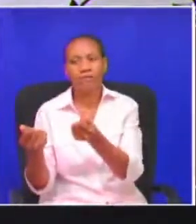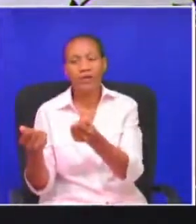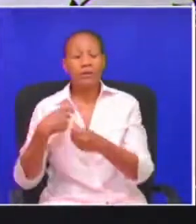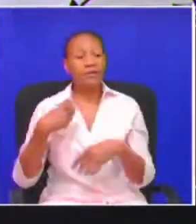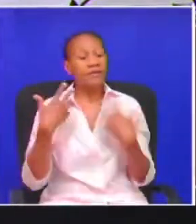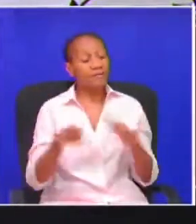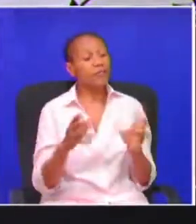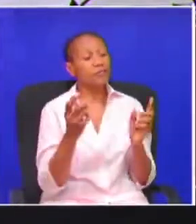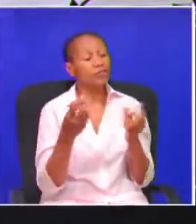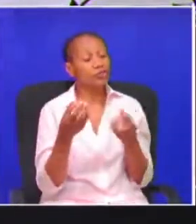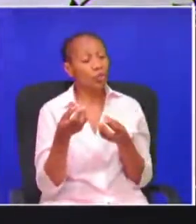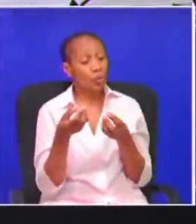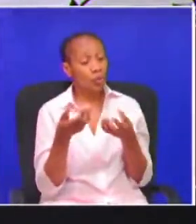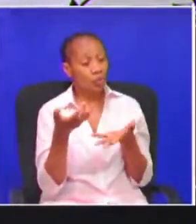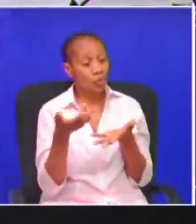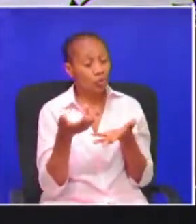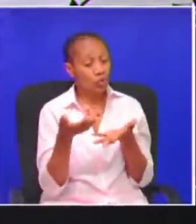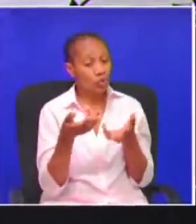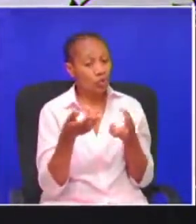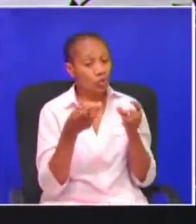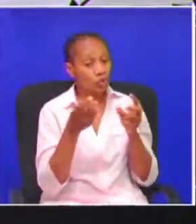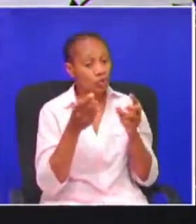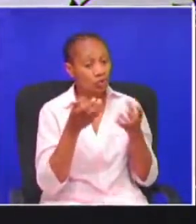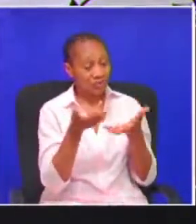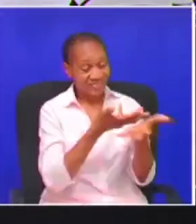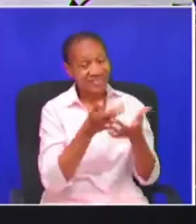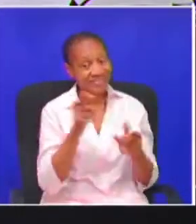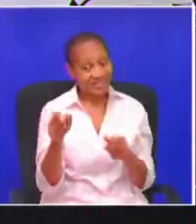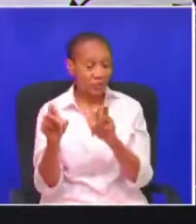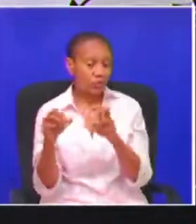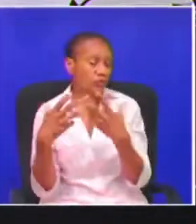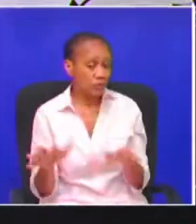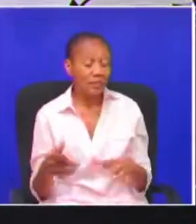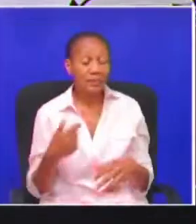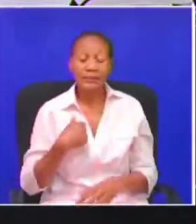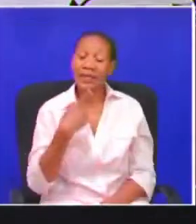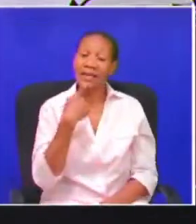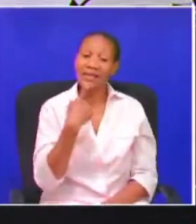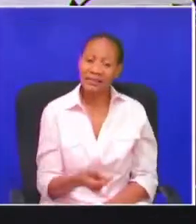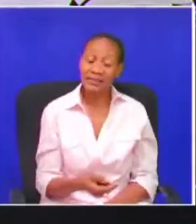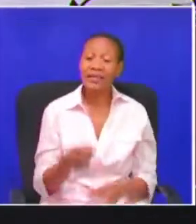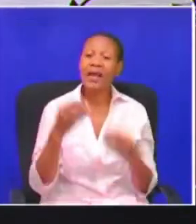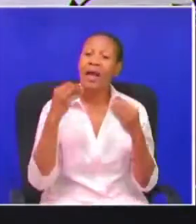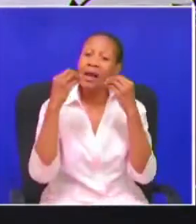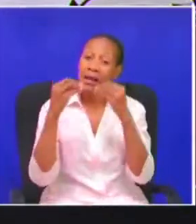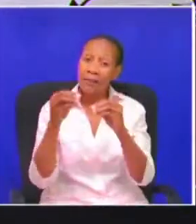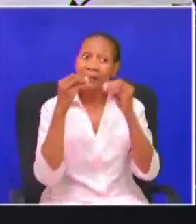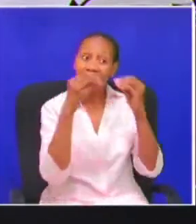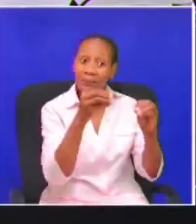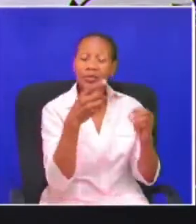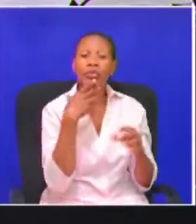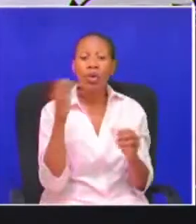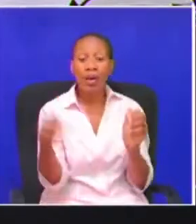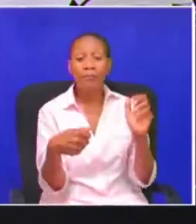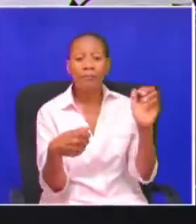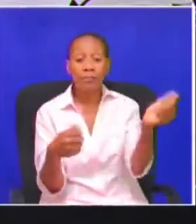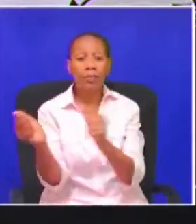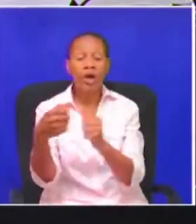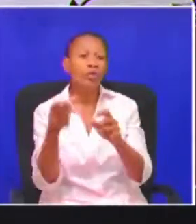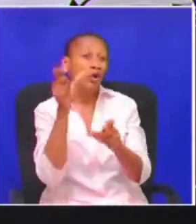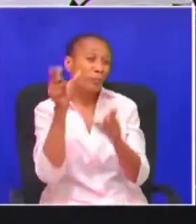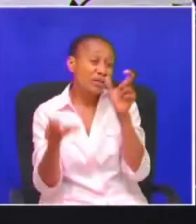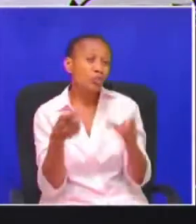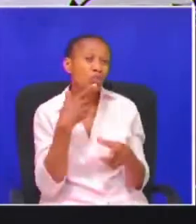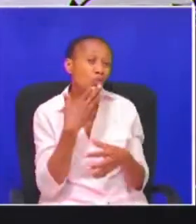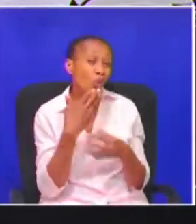spoke to it, and I have made it clear that employers who employ undocumented